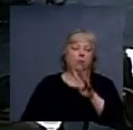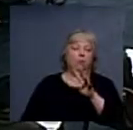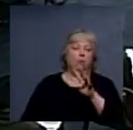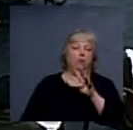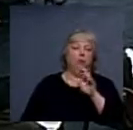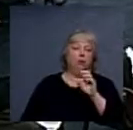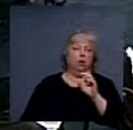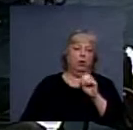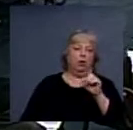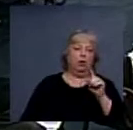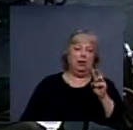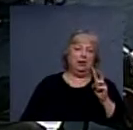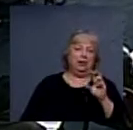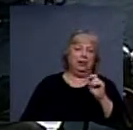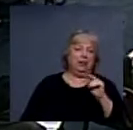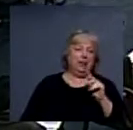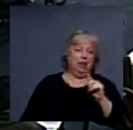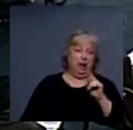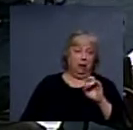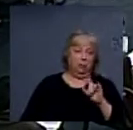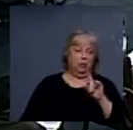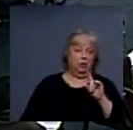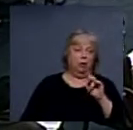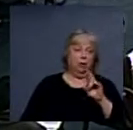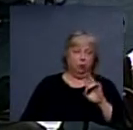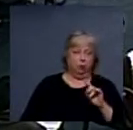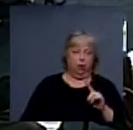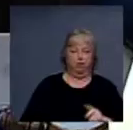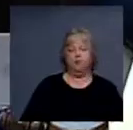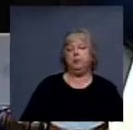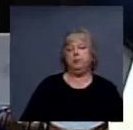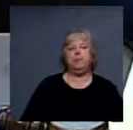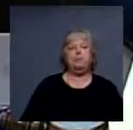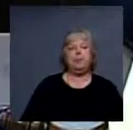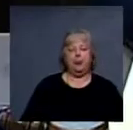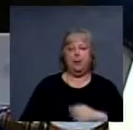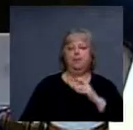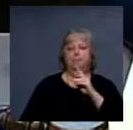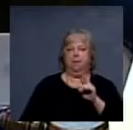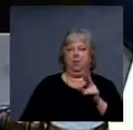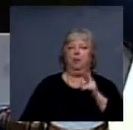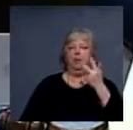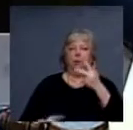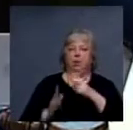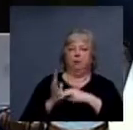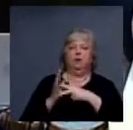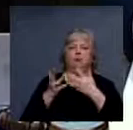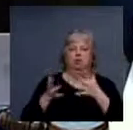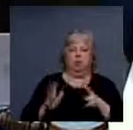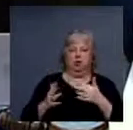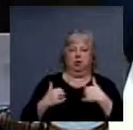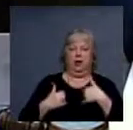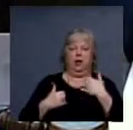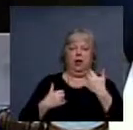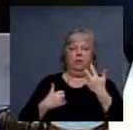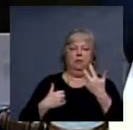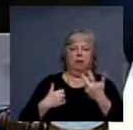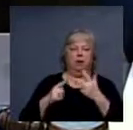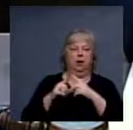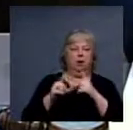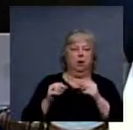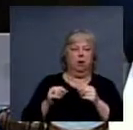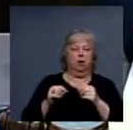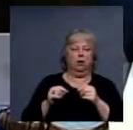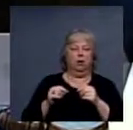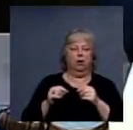you very much. We've had the three readings. We've got 3 cards. We have 2 from the applicant